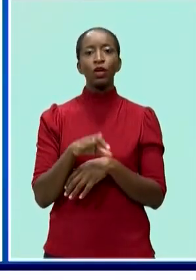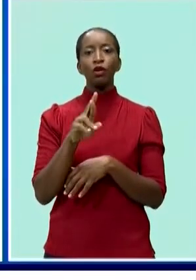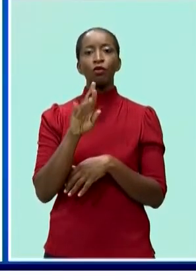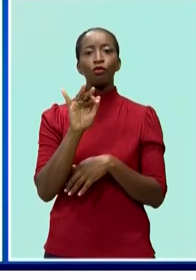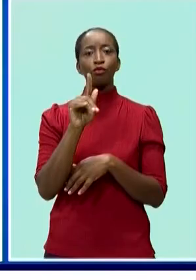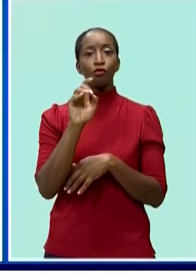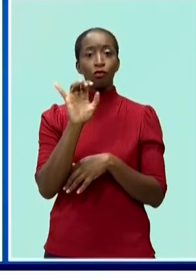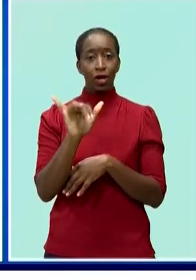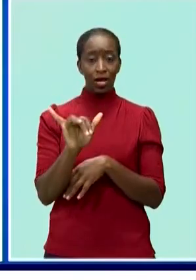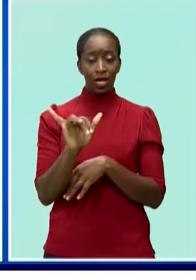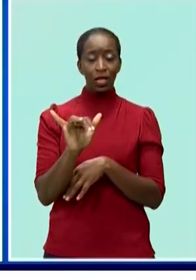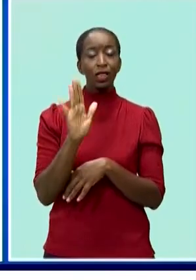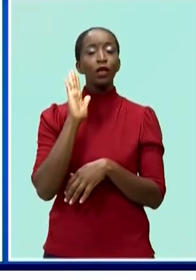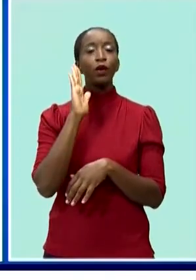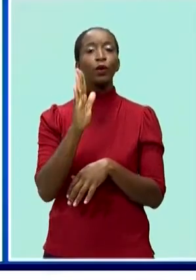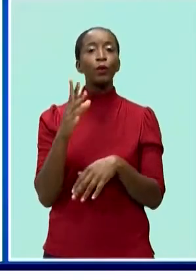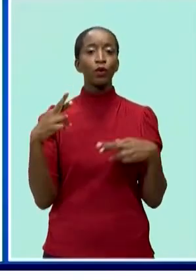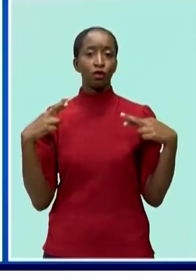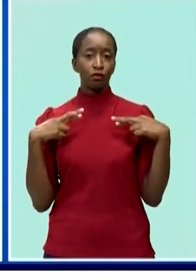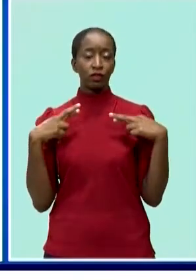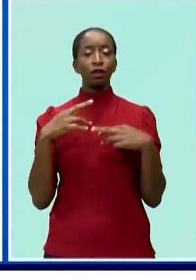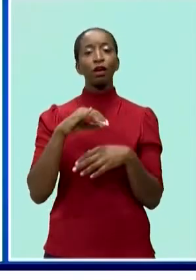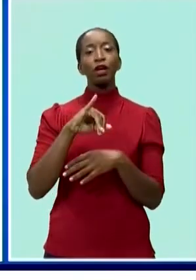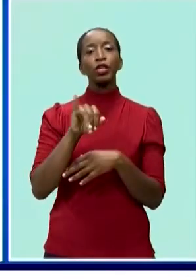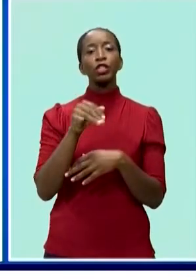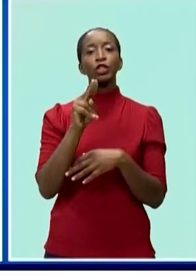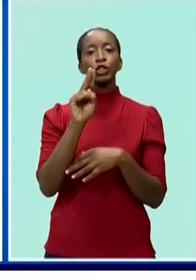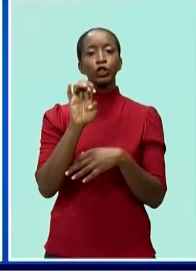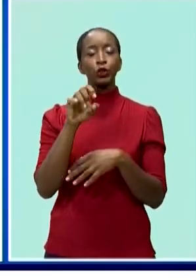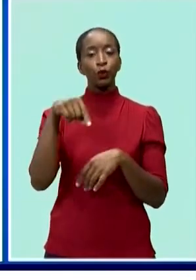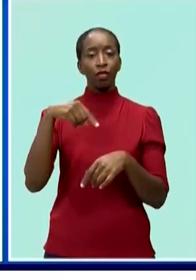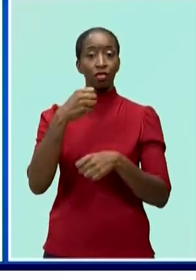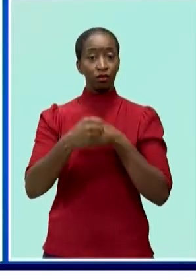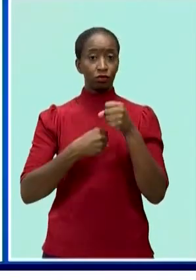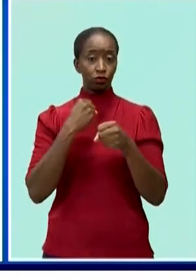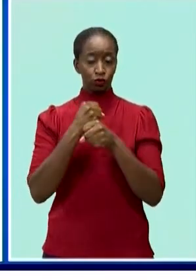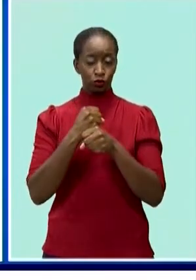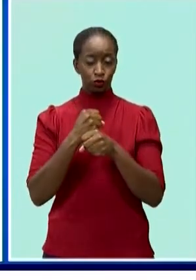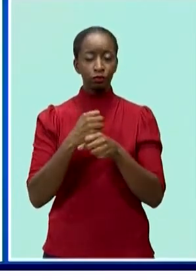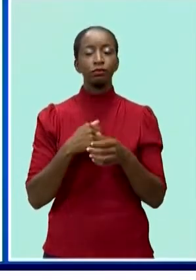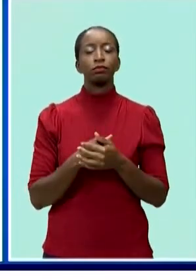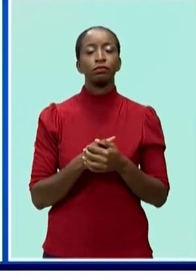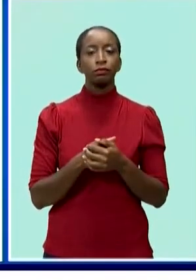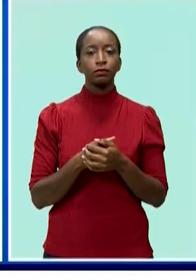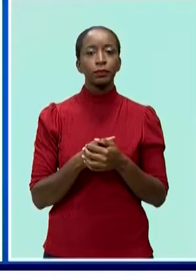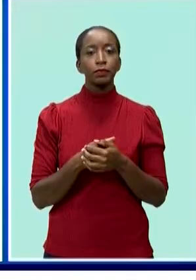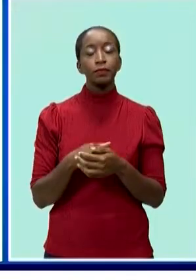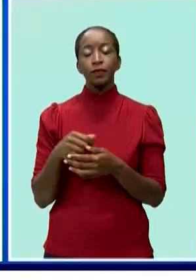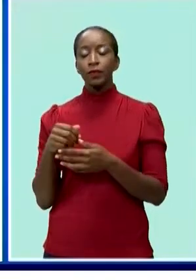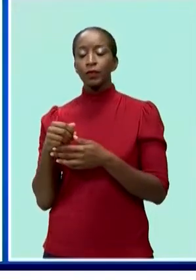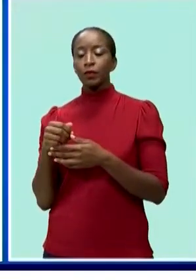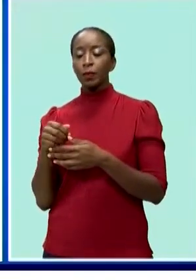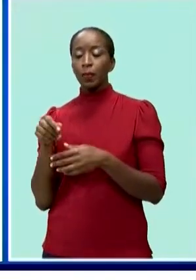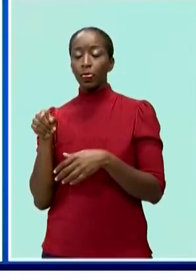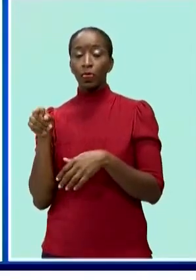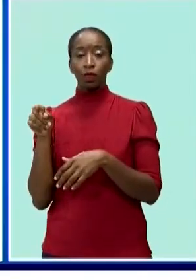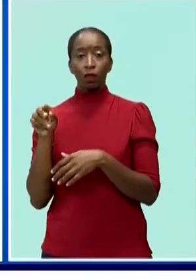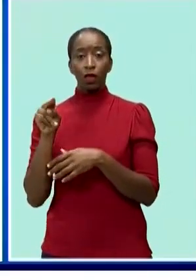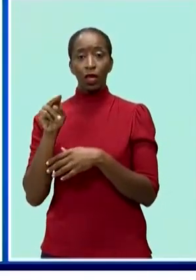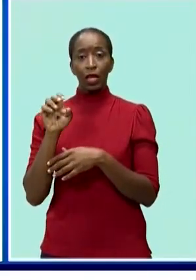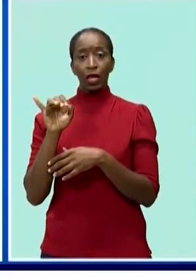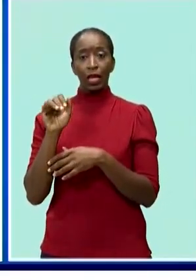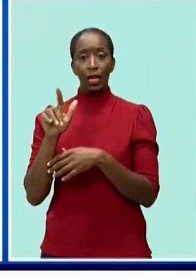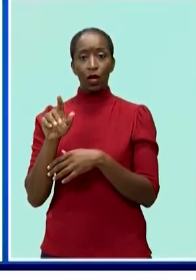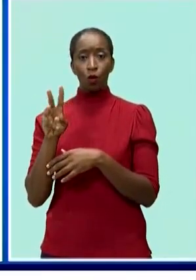his departure at the end of June this year. The organization's Director of Finance, Neil Walters, will act in the position until